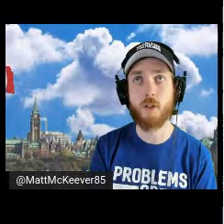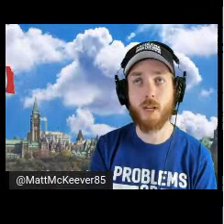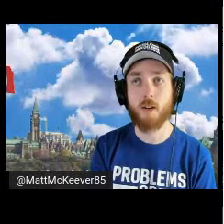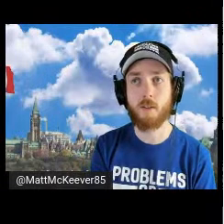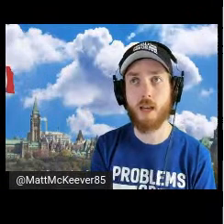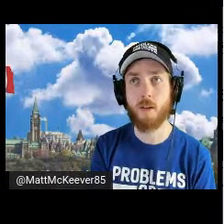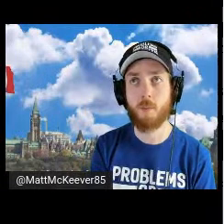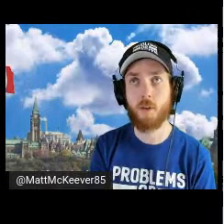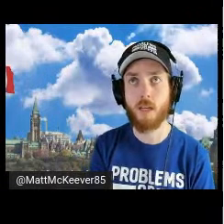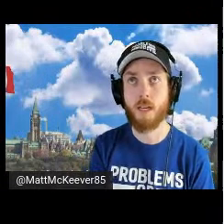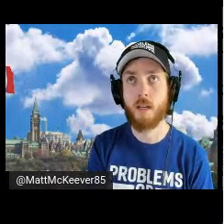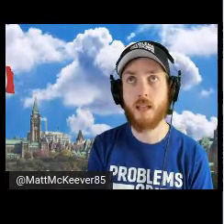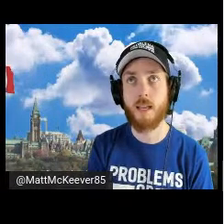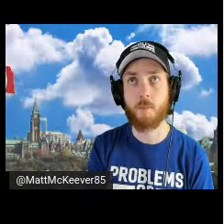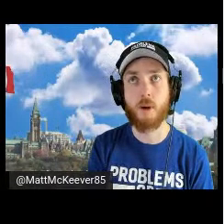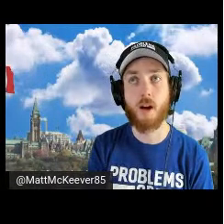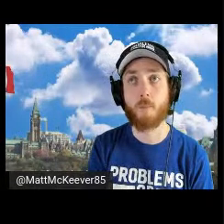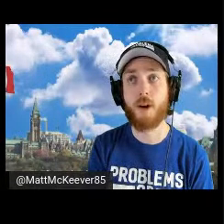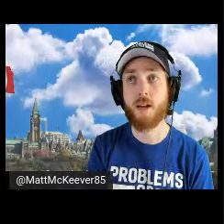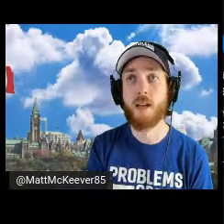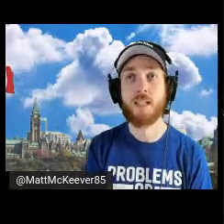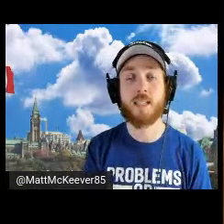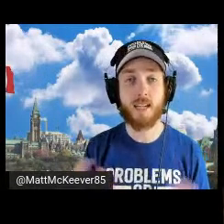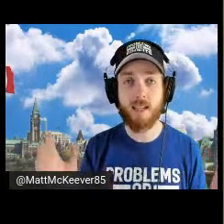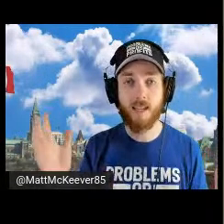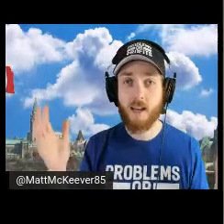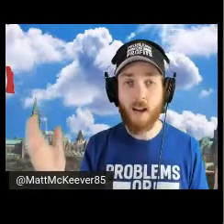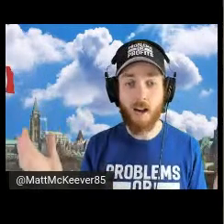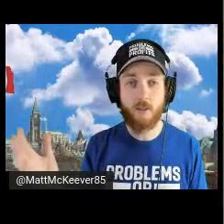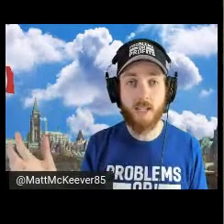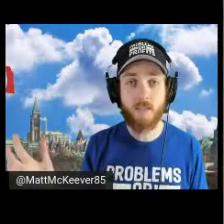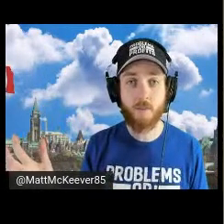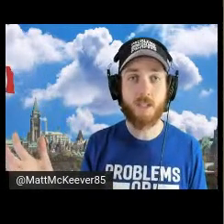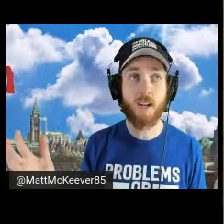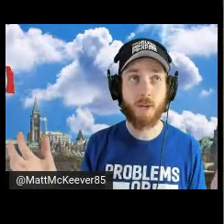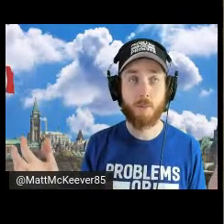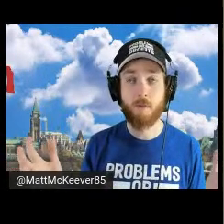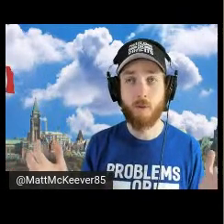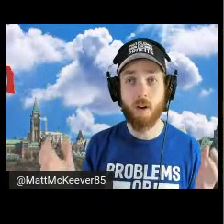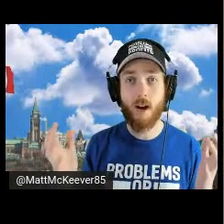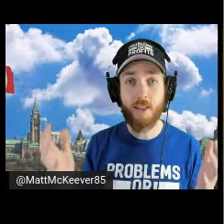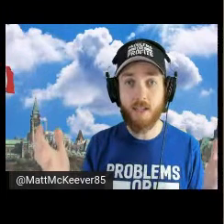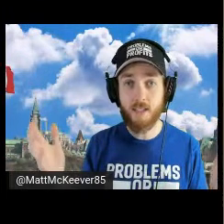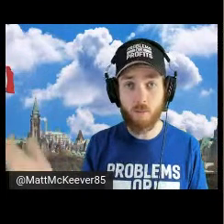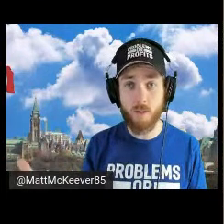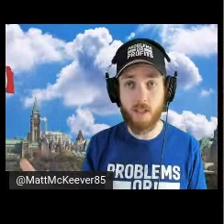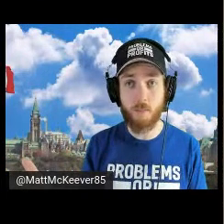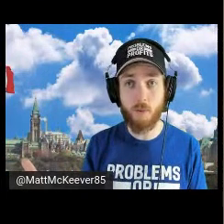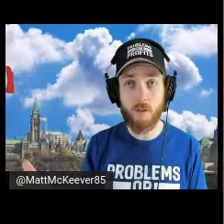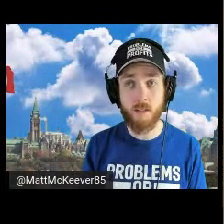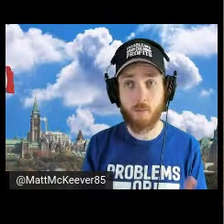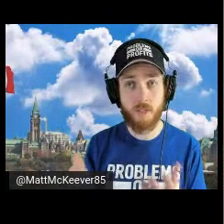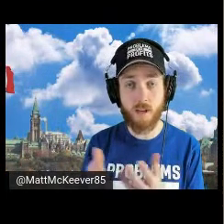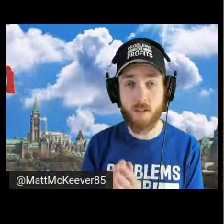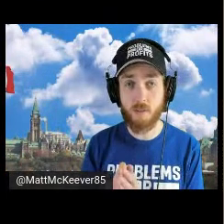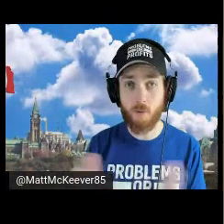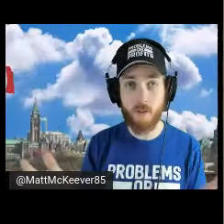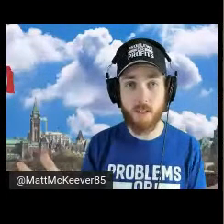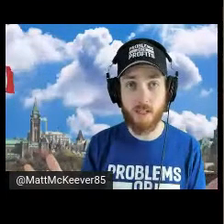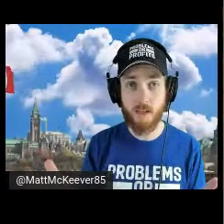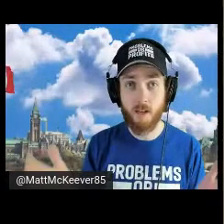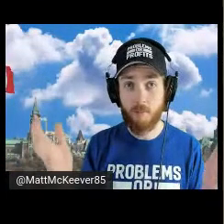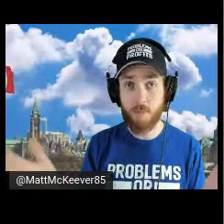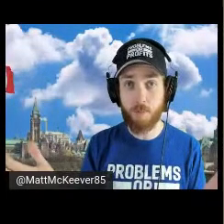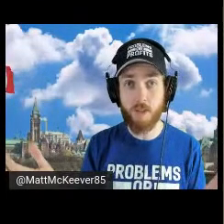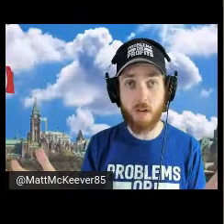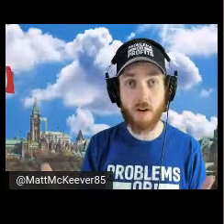over and check out Canada Poly and hit up Mark. But secondly, you guys have heard me talk about before, I think it's really important that we start